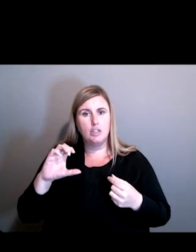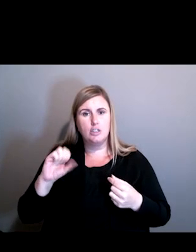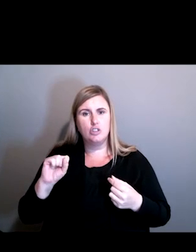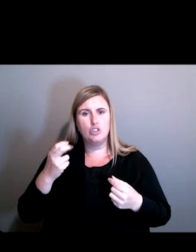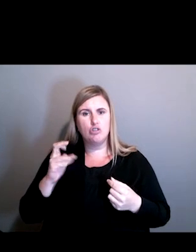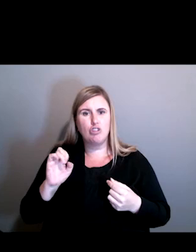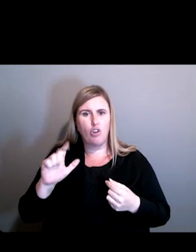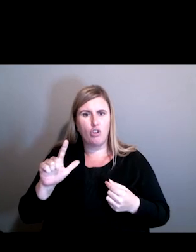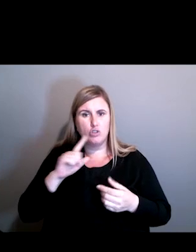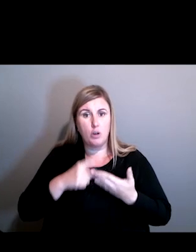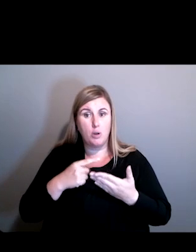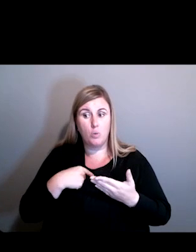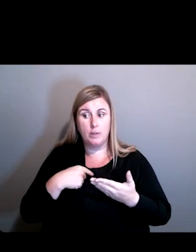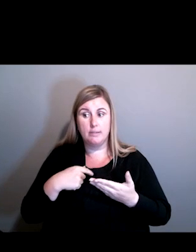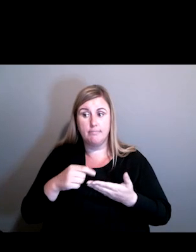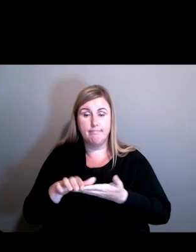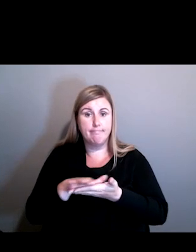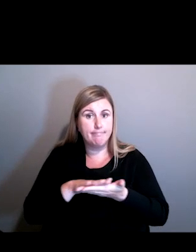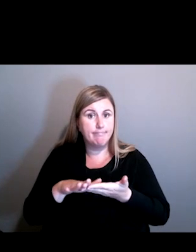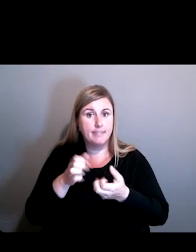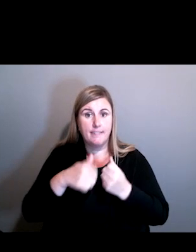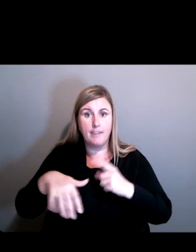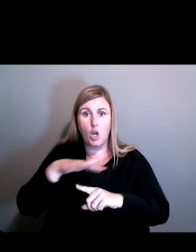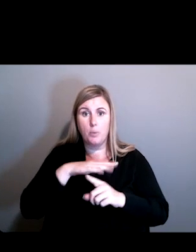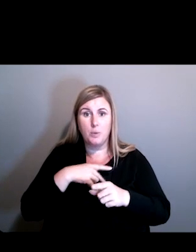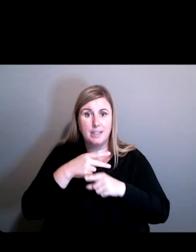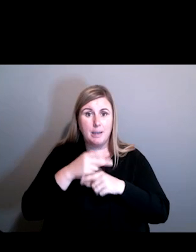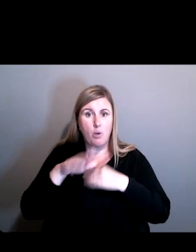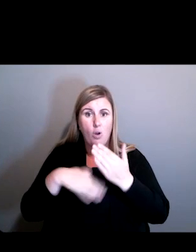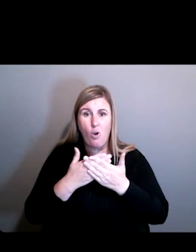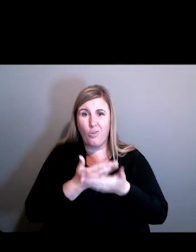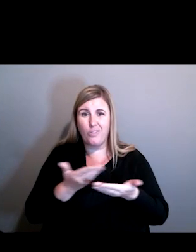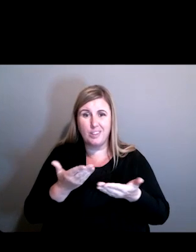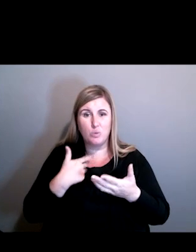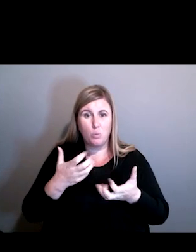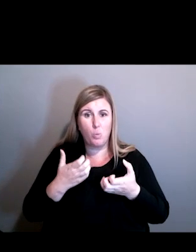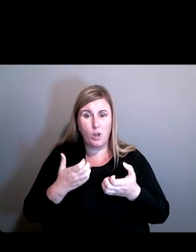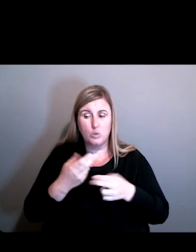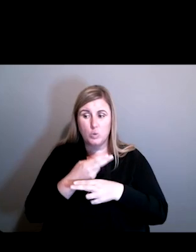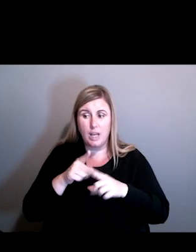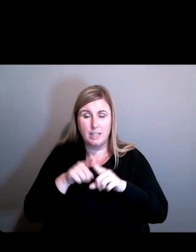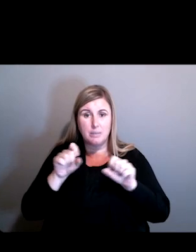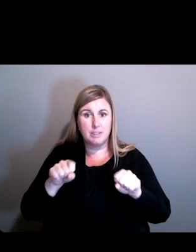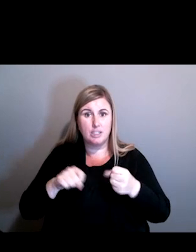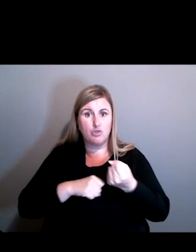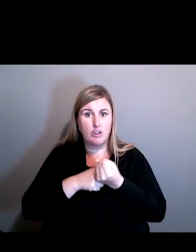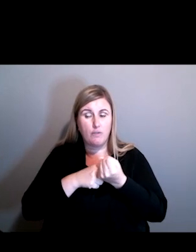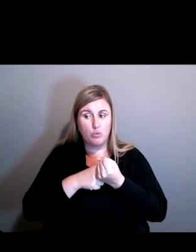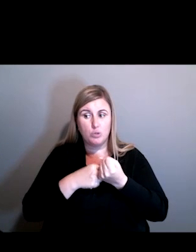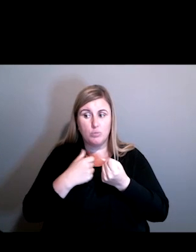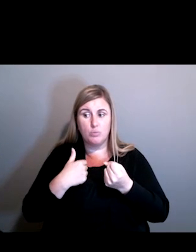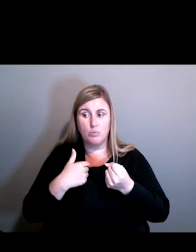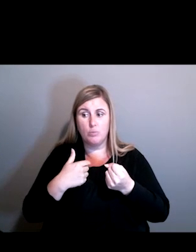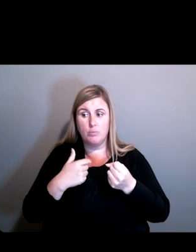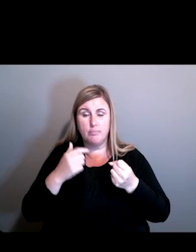talked about, is if we sanitize the environment, if we keep all those things that we want to use as potential